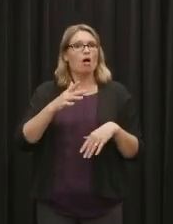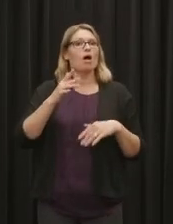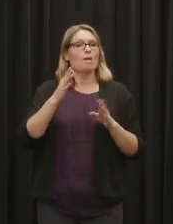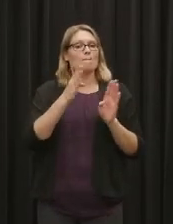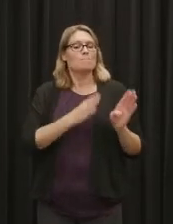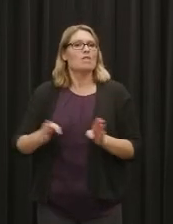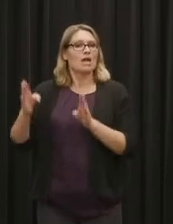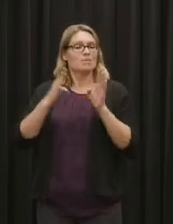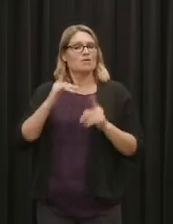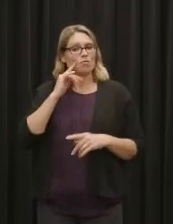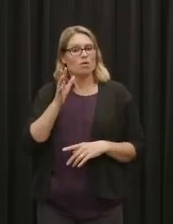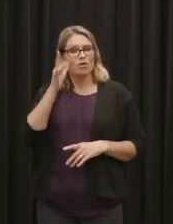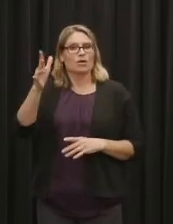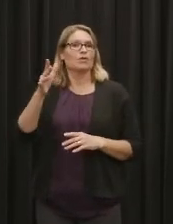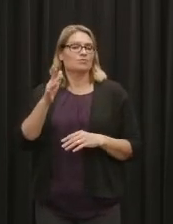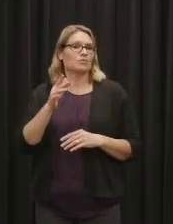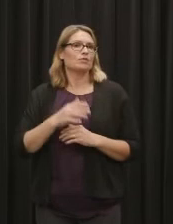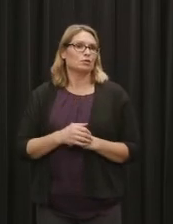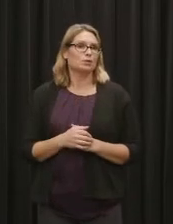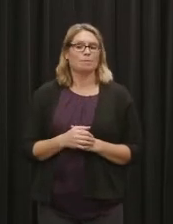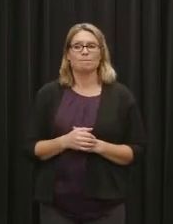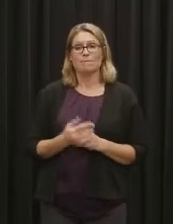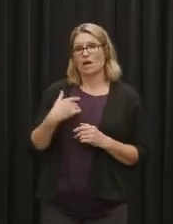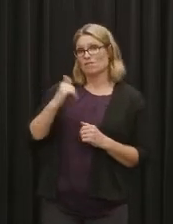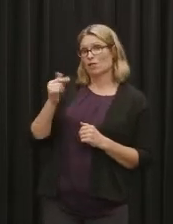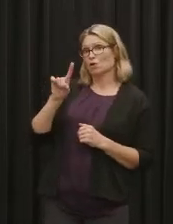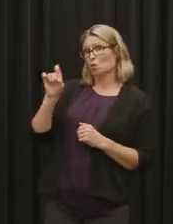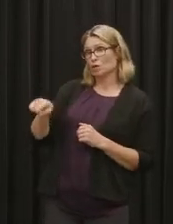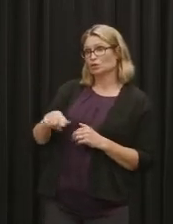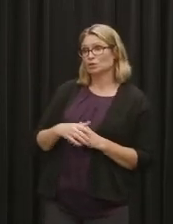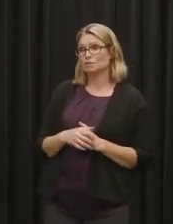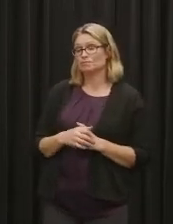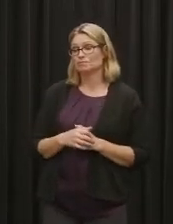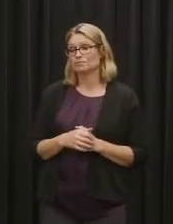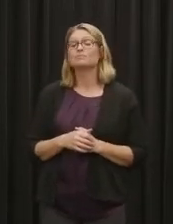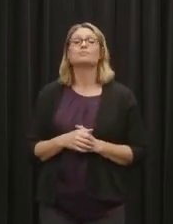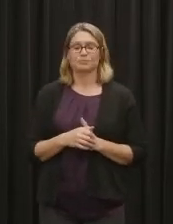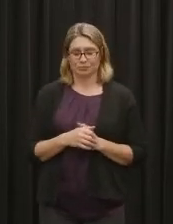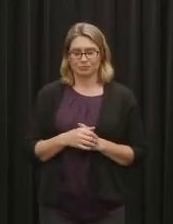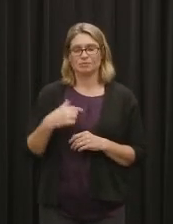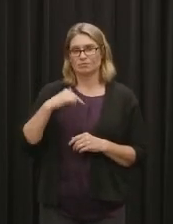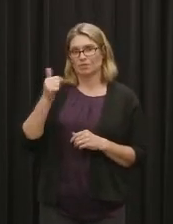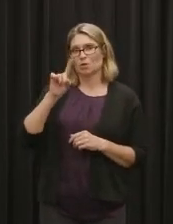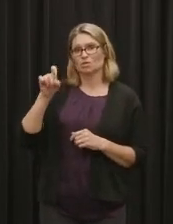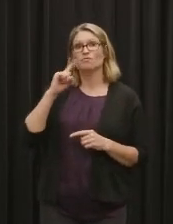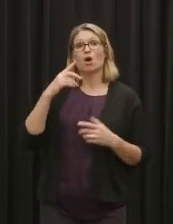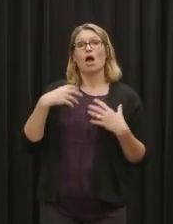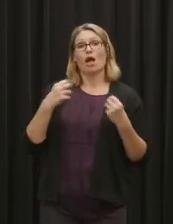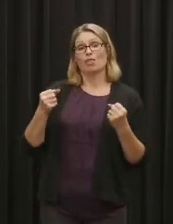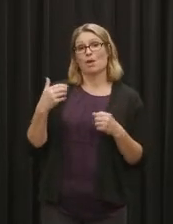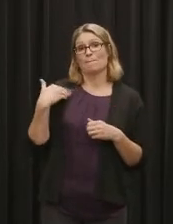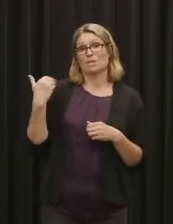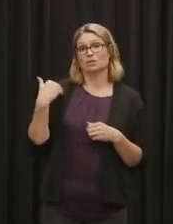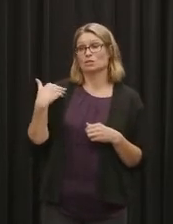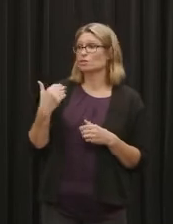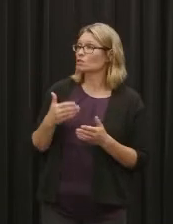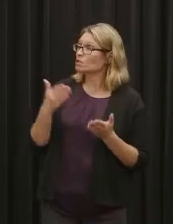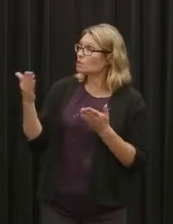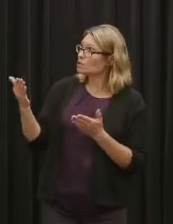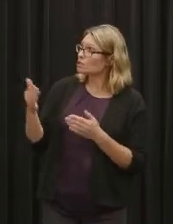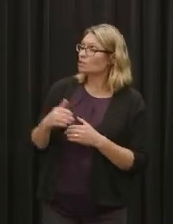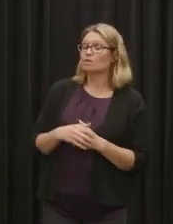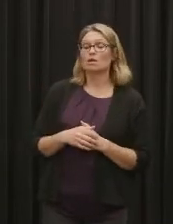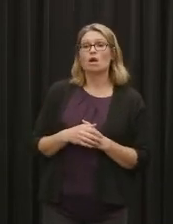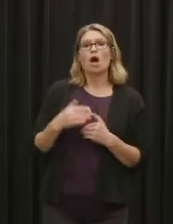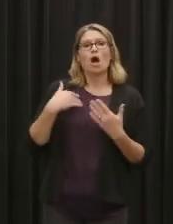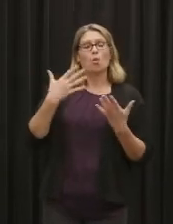of time and distances. Mr. Bateman, do you have a follow-up? I do. For the health minister. Minister Shepherd, I want to